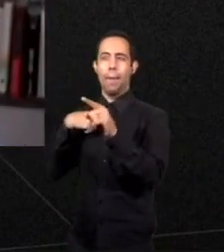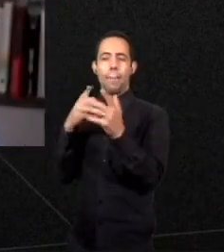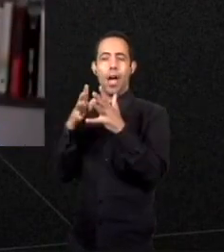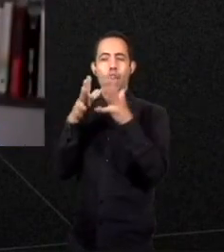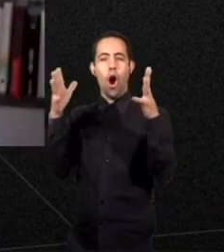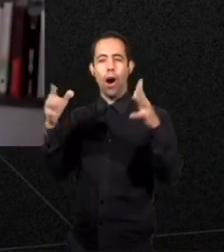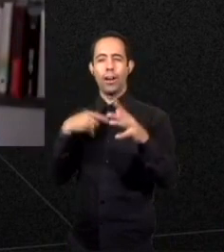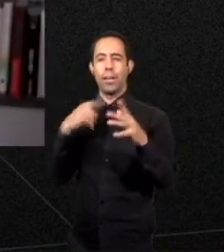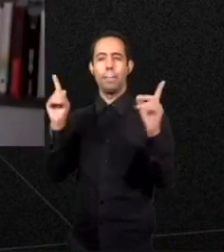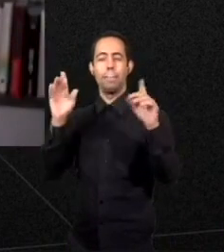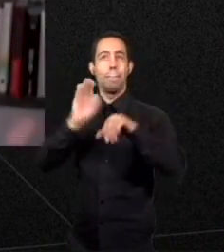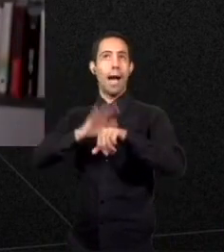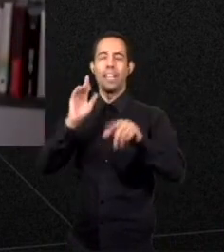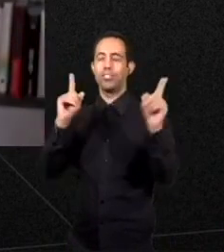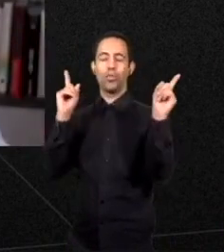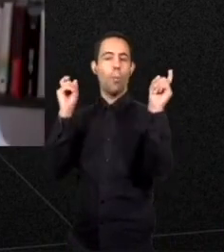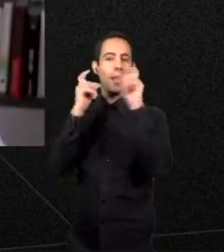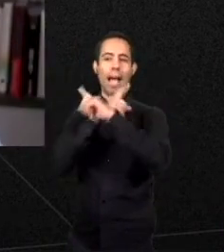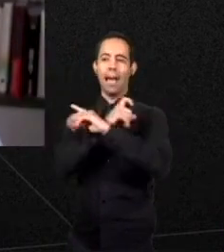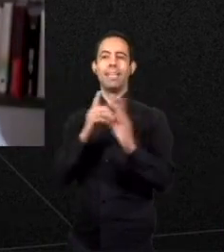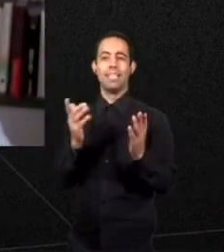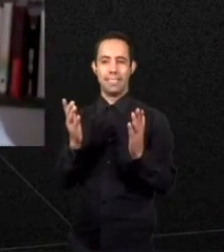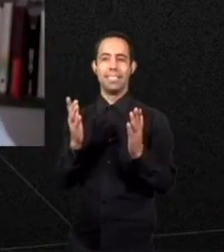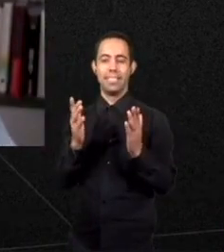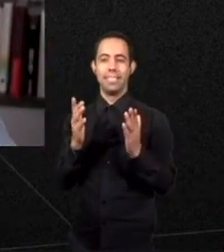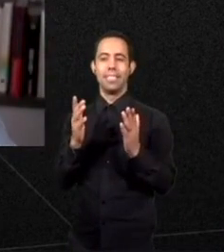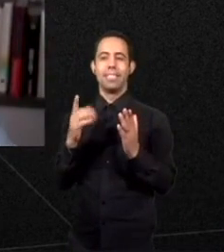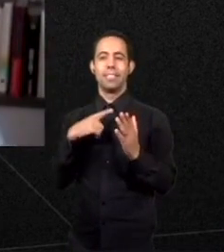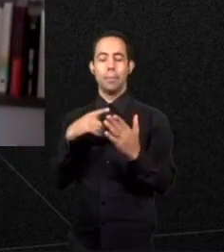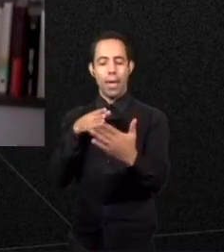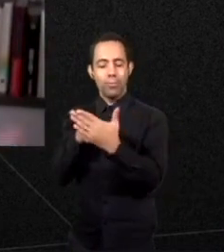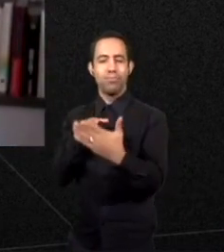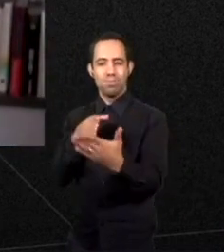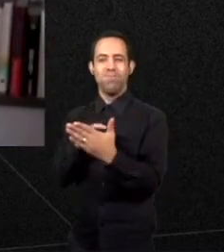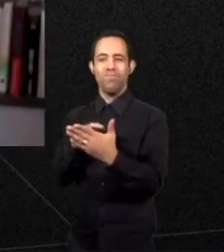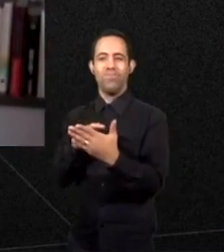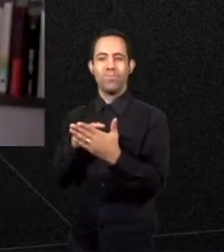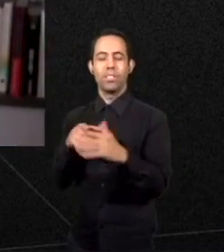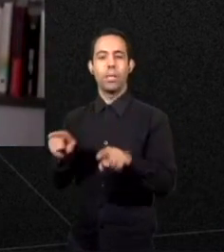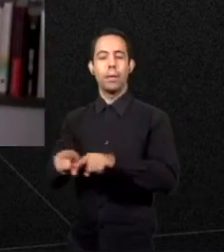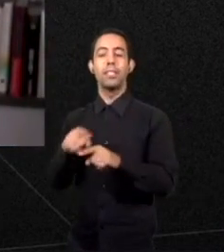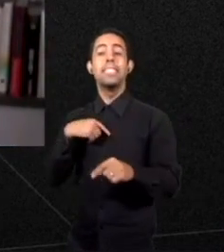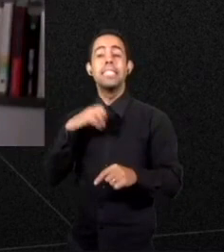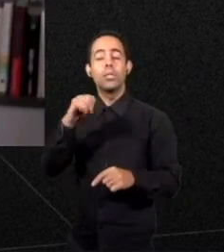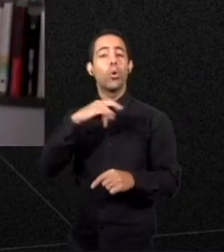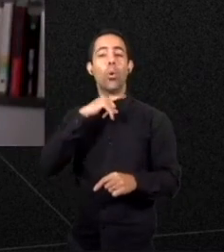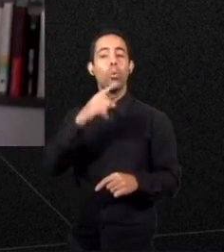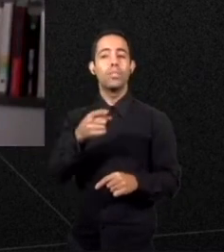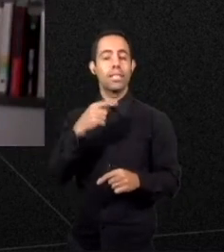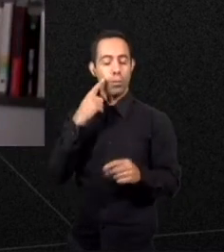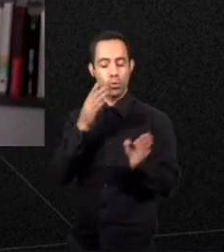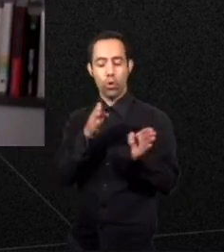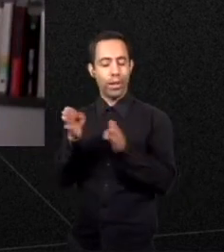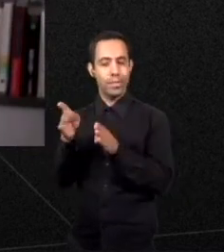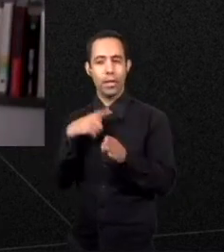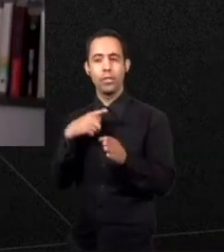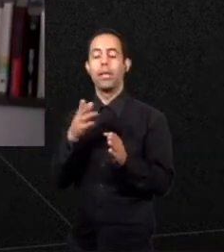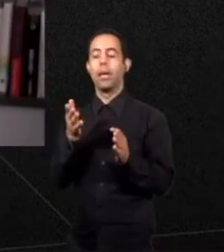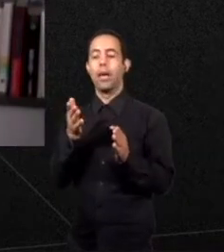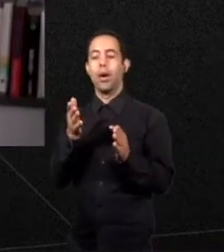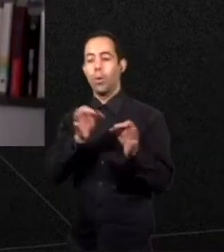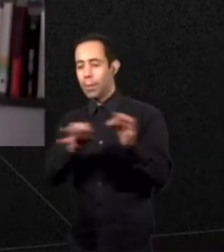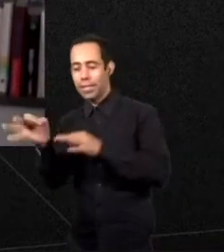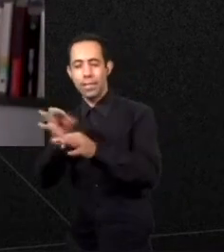than COVID. If we can't organize global cooperation to face the